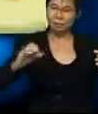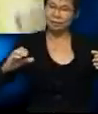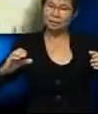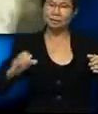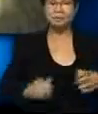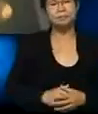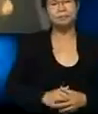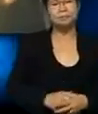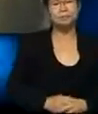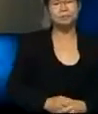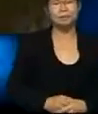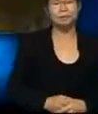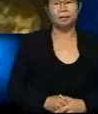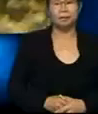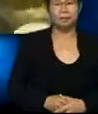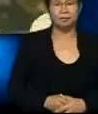and C.